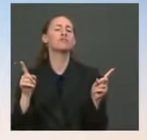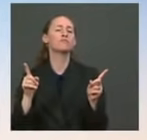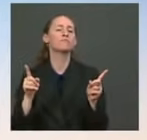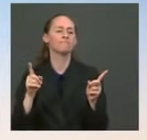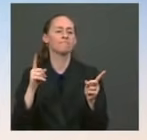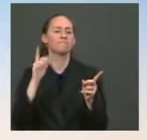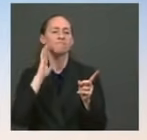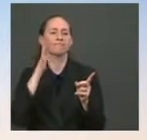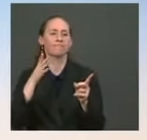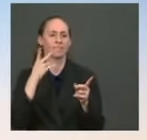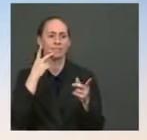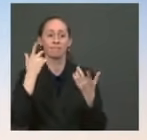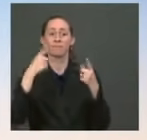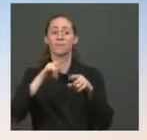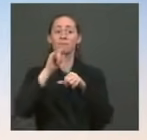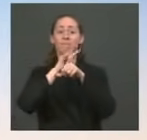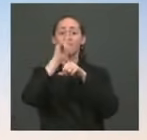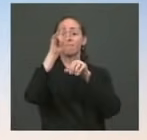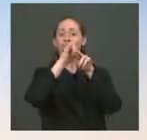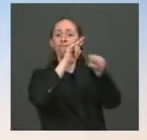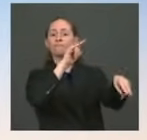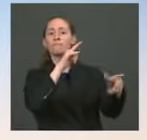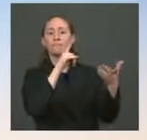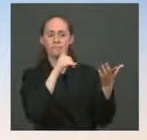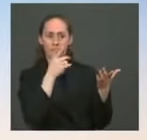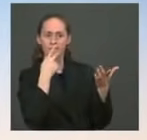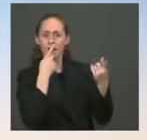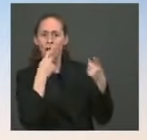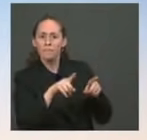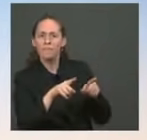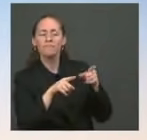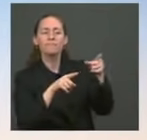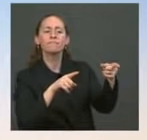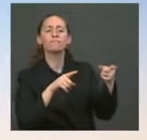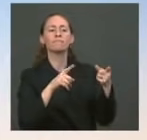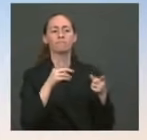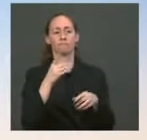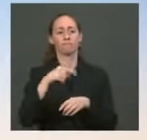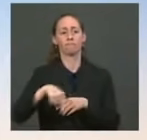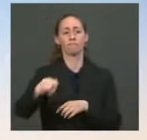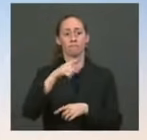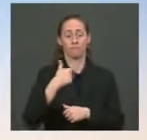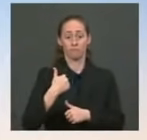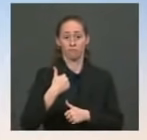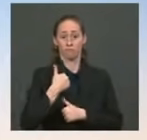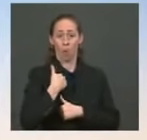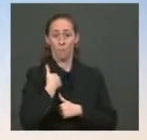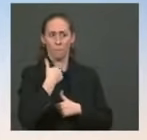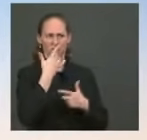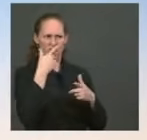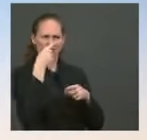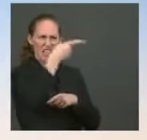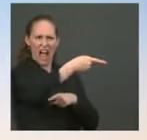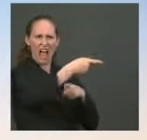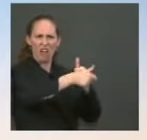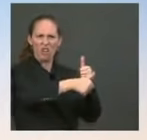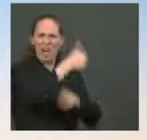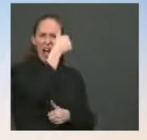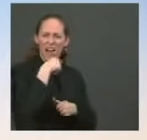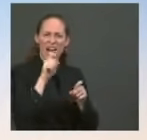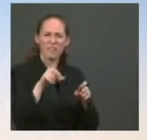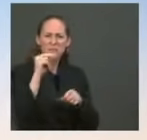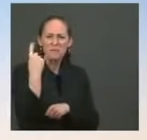strike or the strike before it, where our troops are threatened on the ground and where immediate action needs to be taken in order